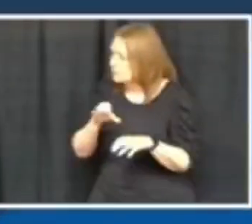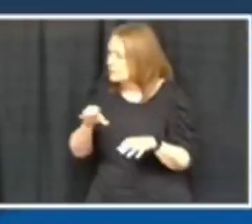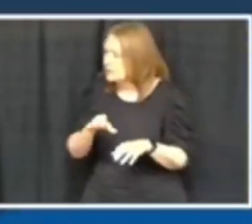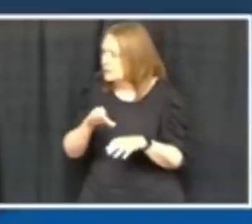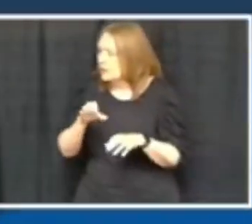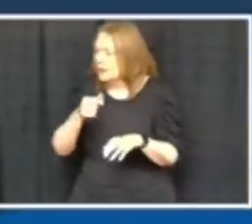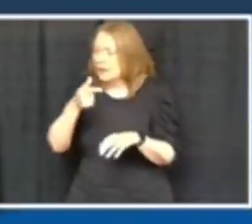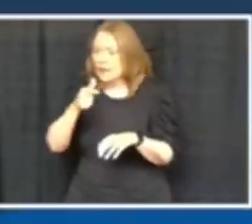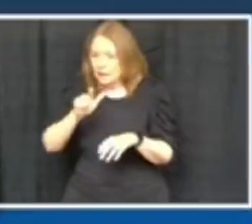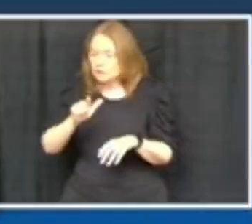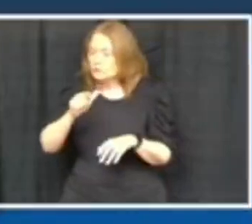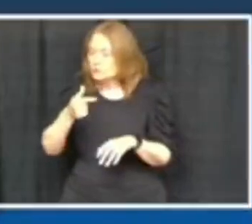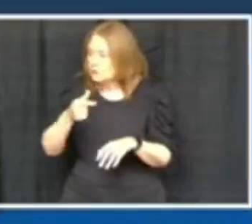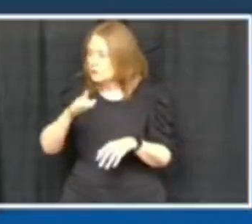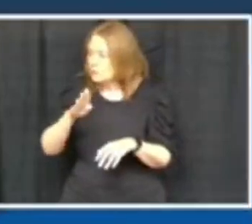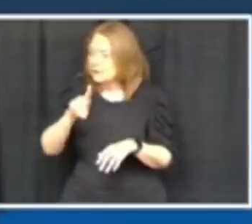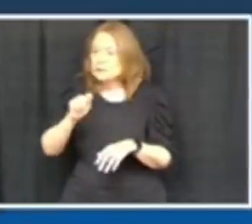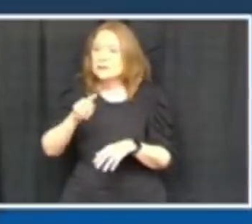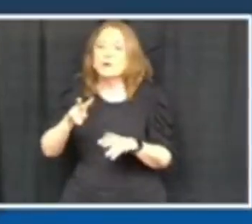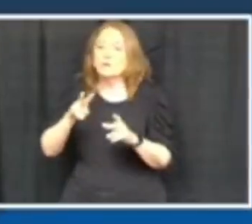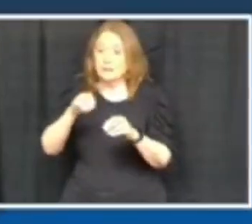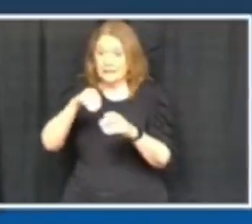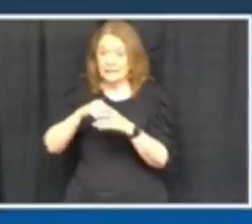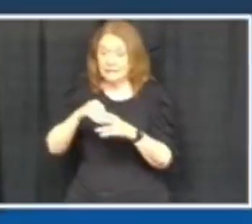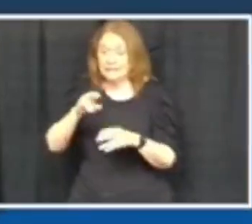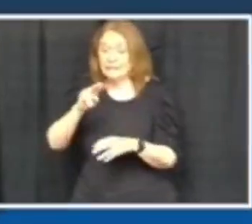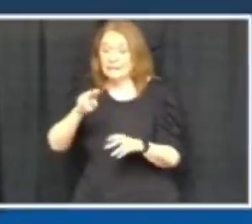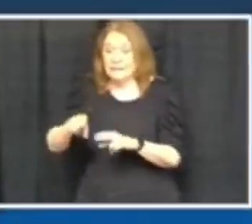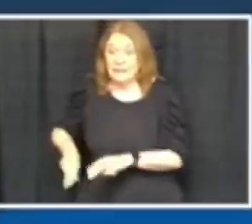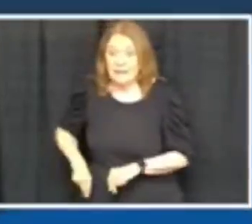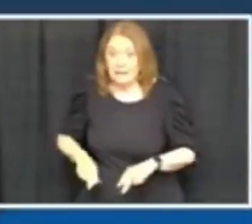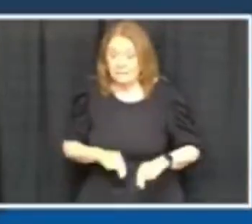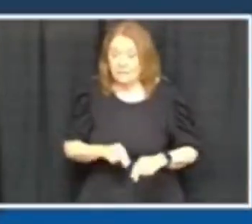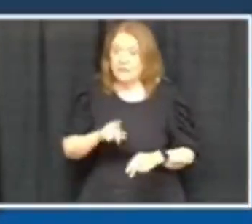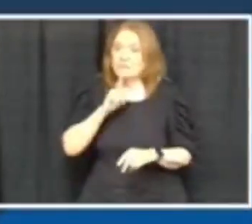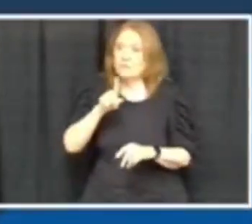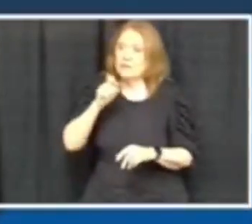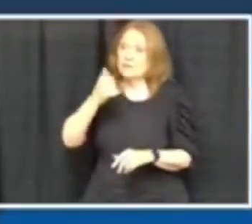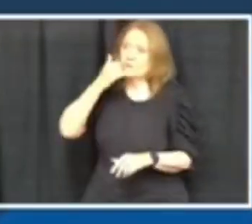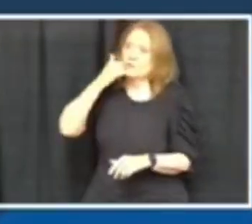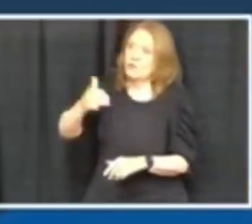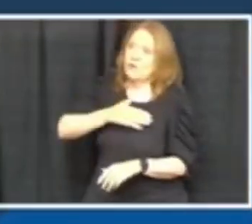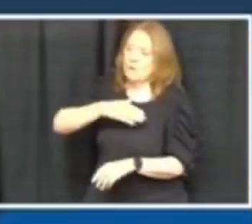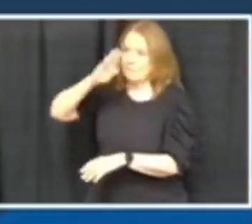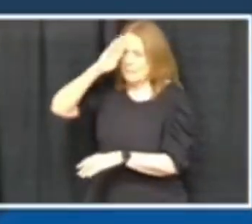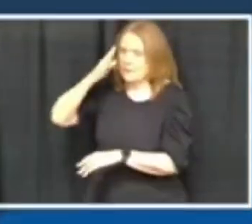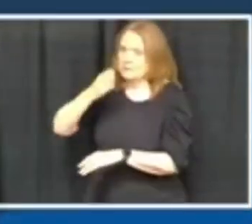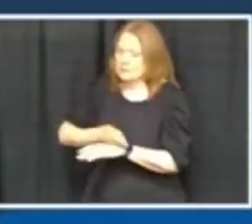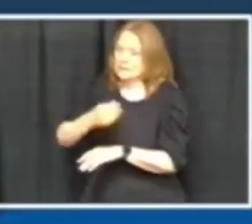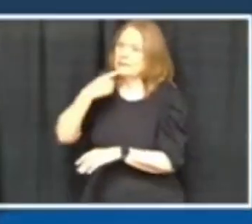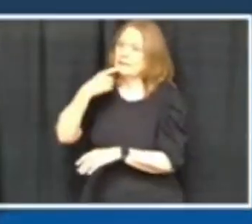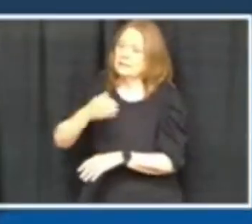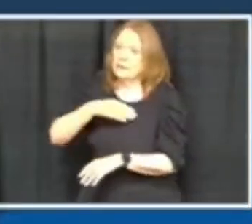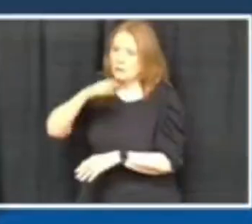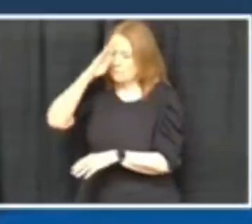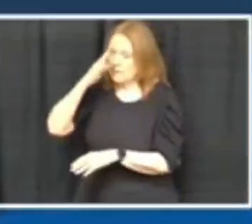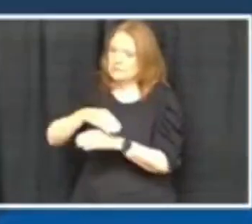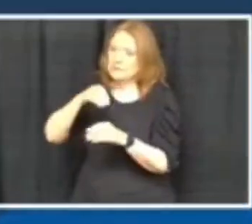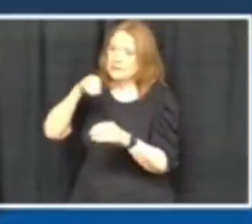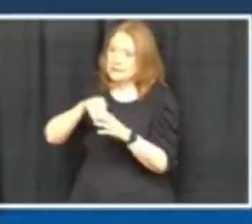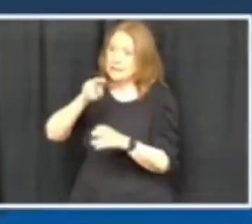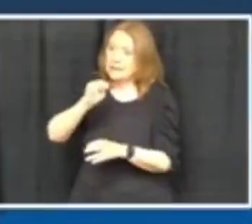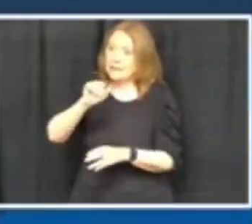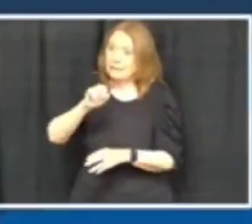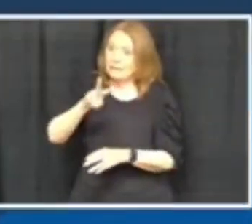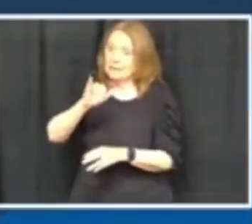son that leaves the country. I have literally had to call my son and tell my son in the Navy